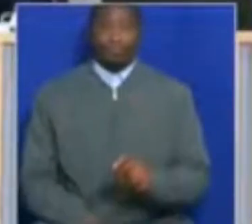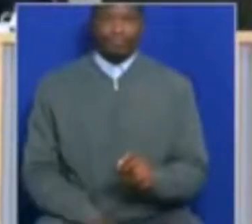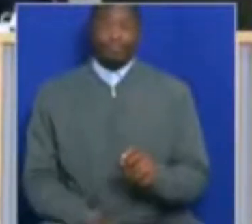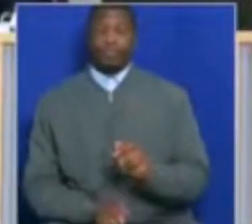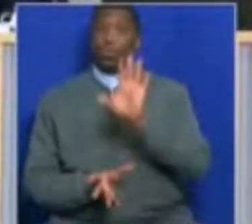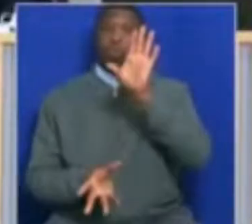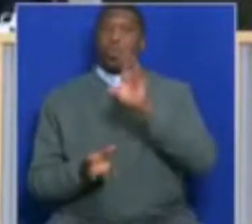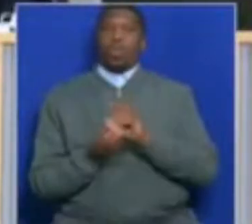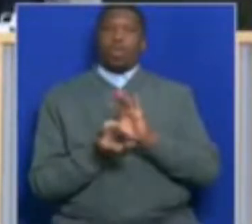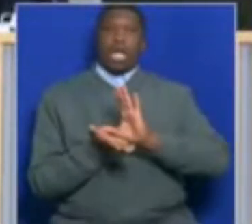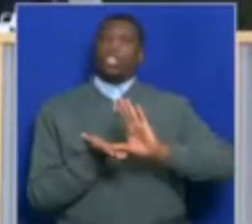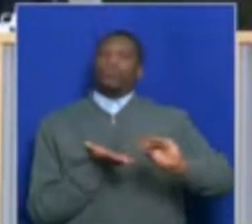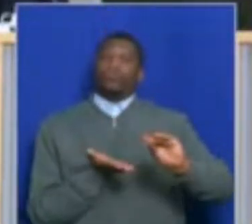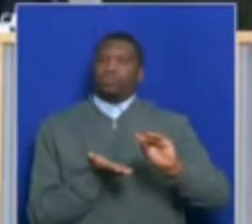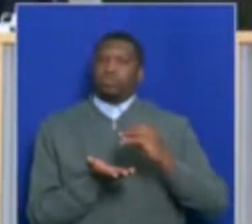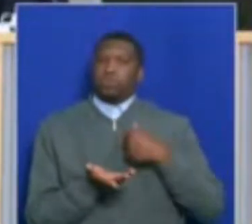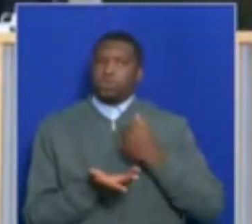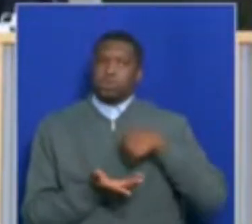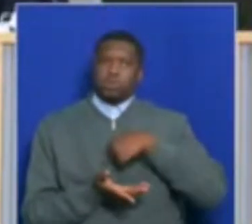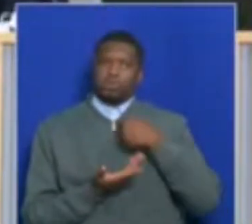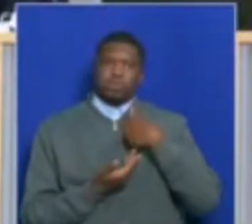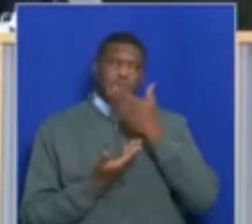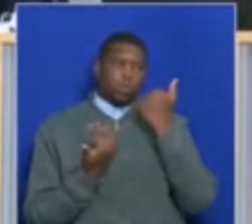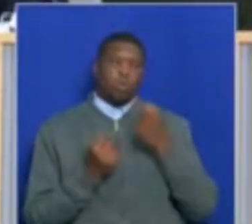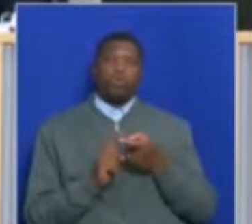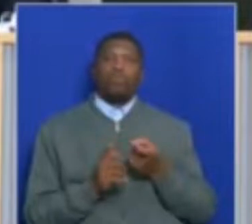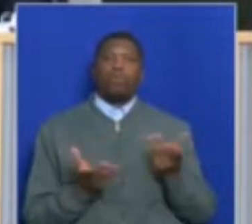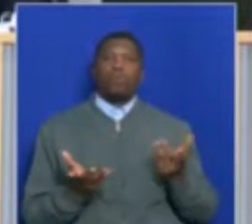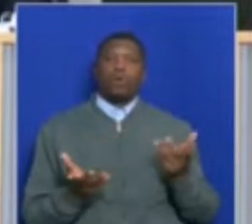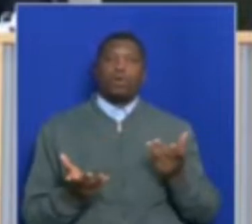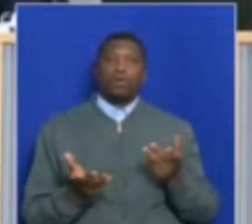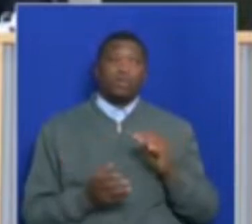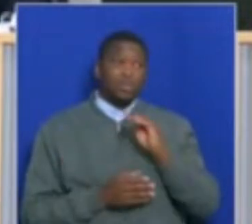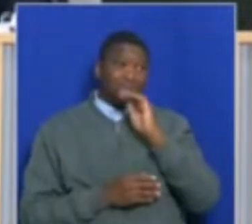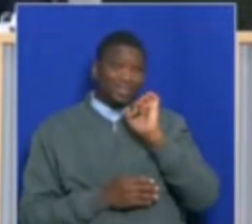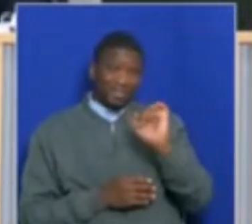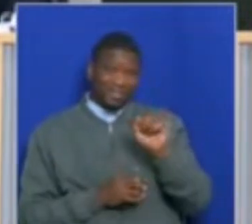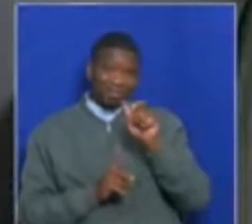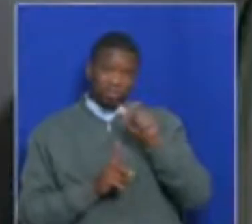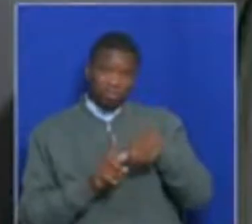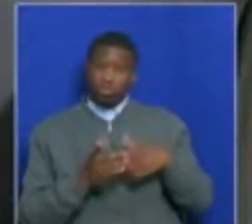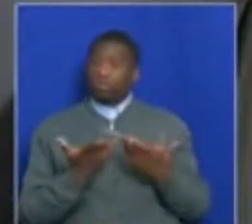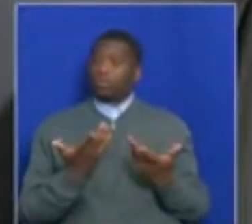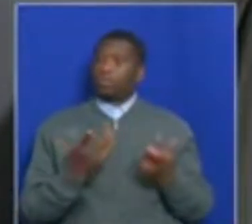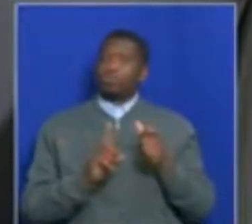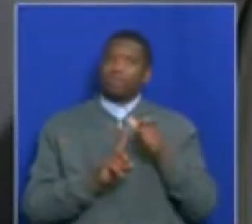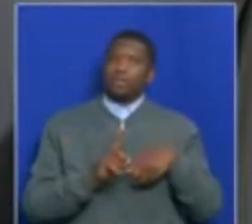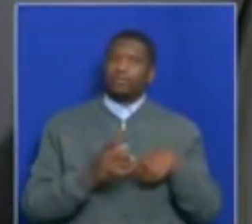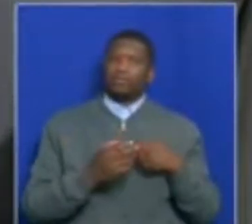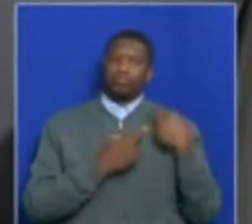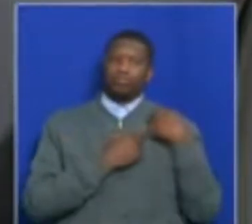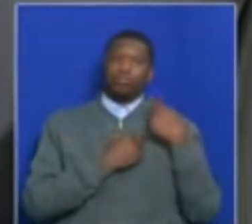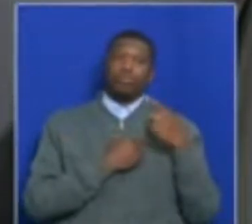possibly paid to conduct the hit or to do other things. We can't link it to that